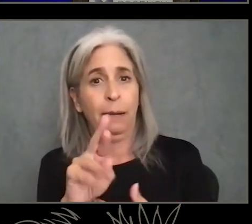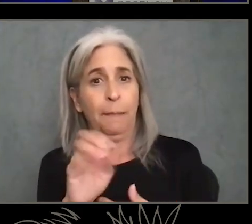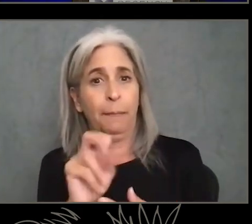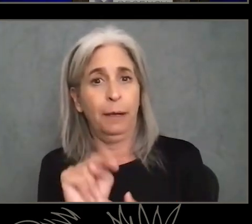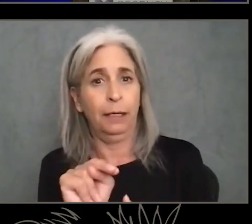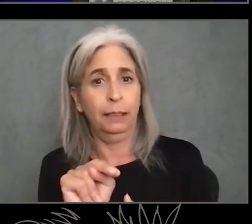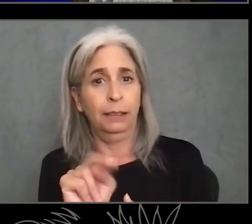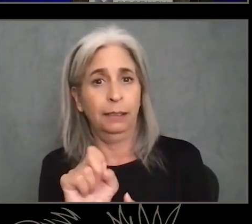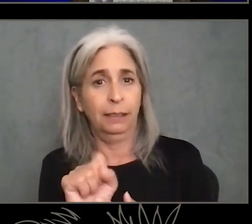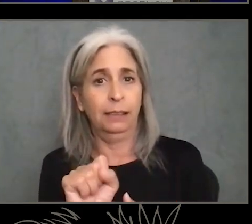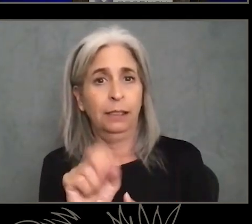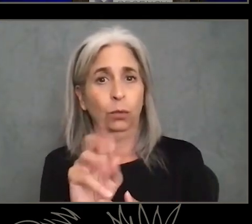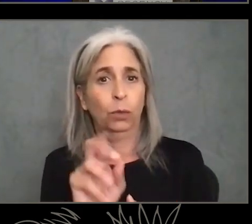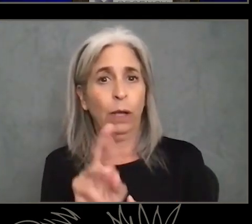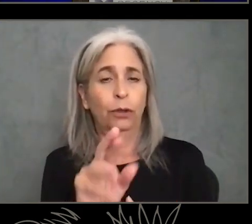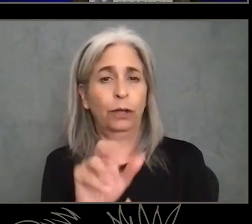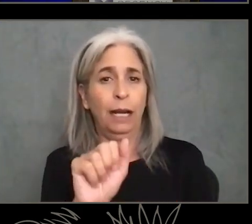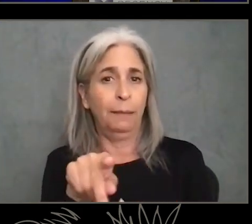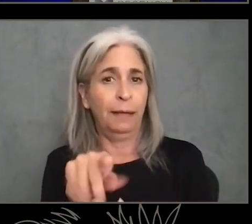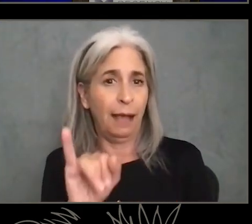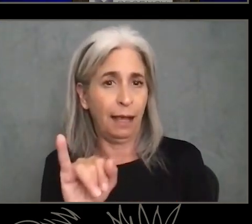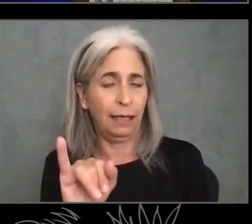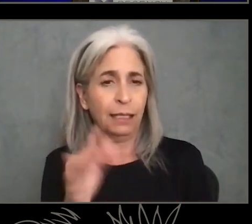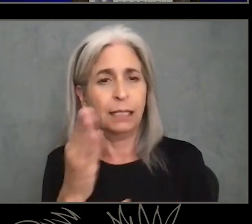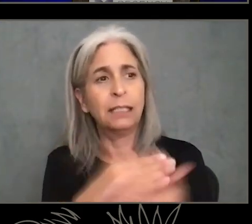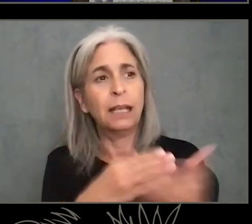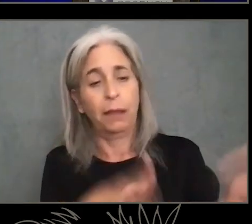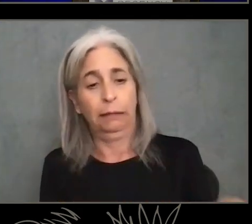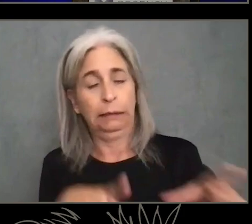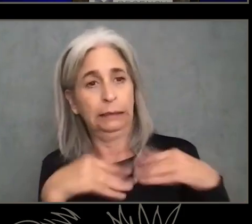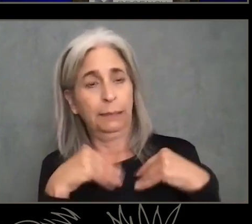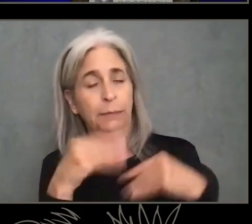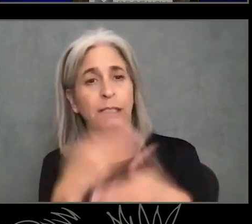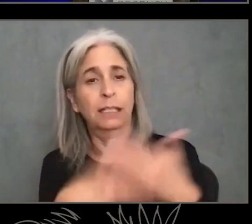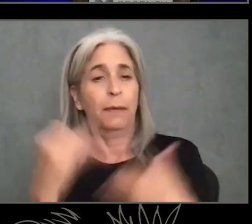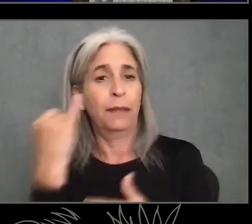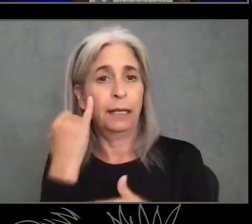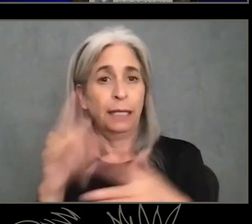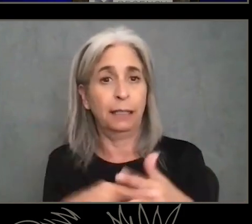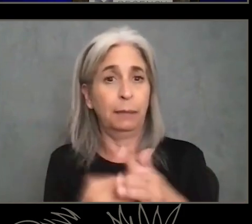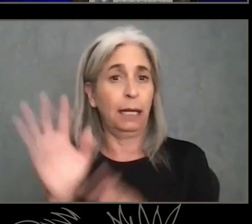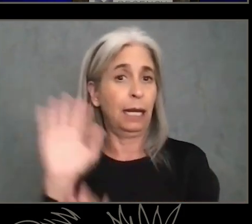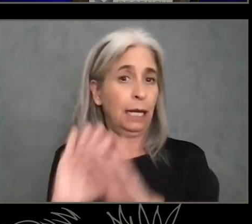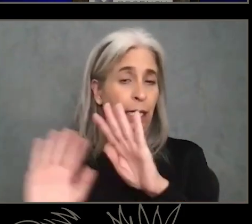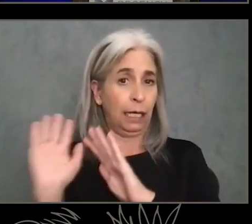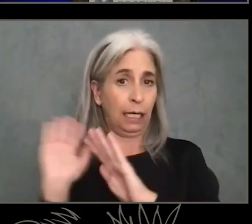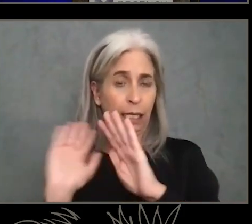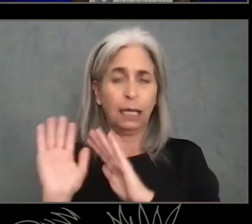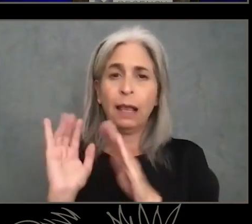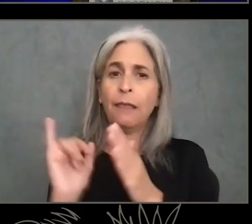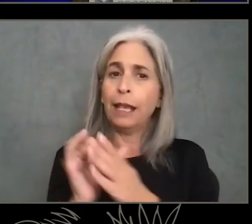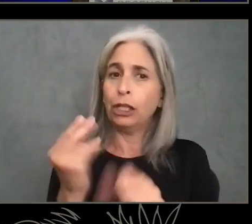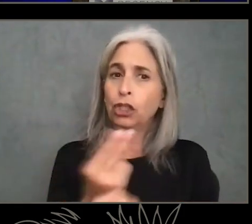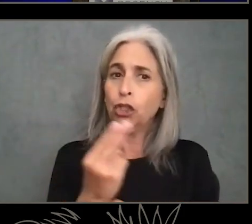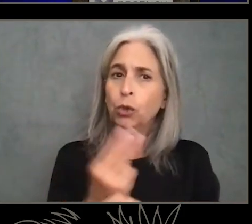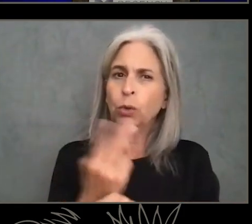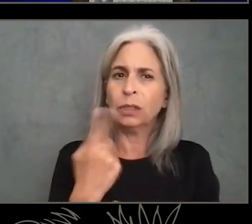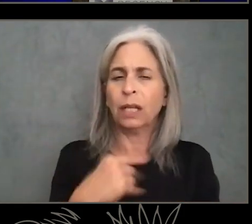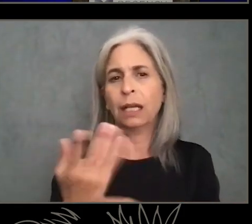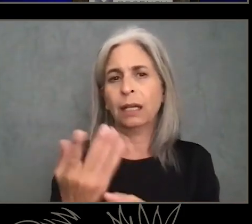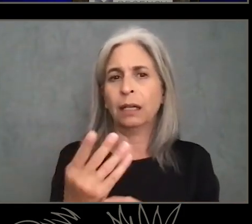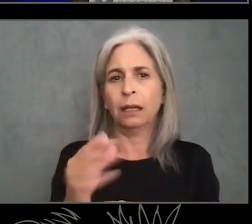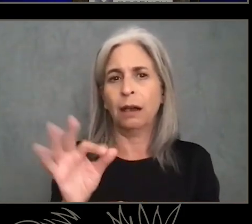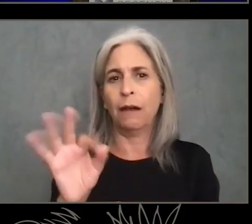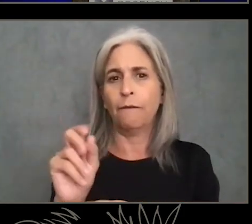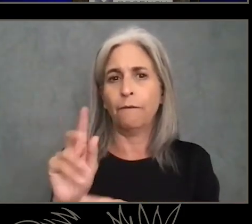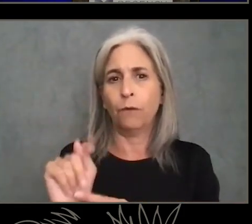API, and took on some of these ideas in the beginning, which they used like a forked version